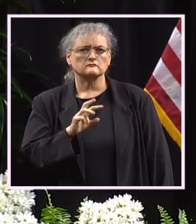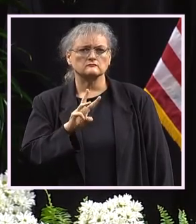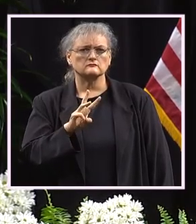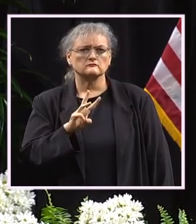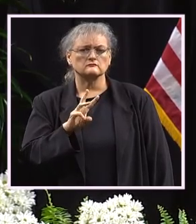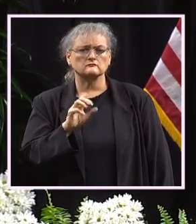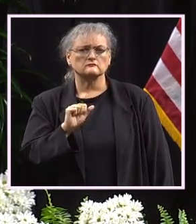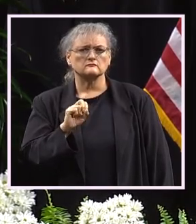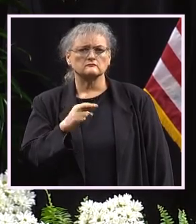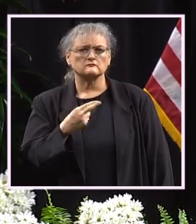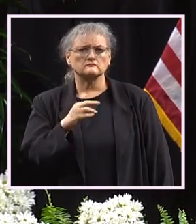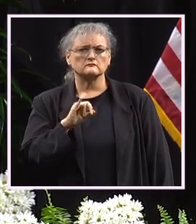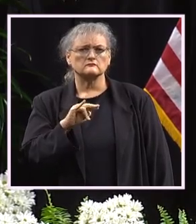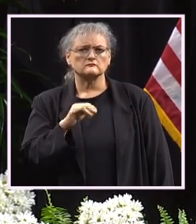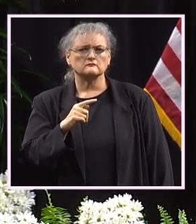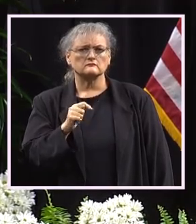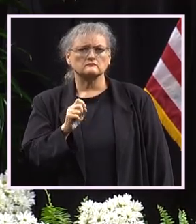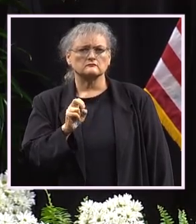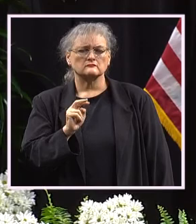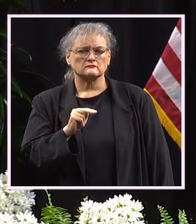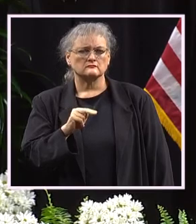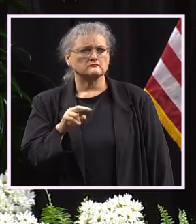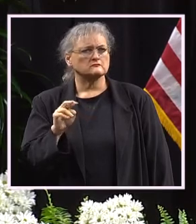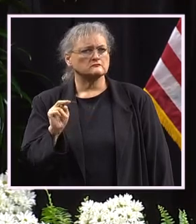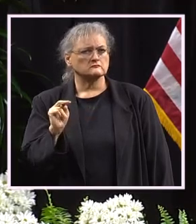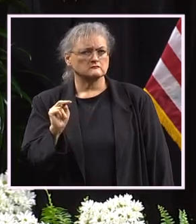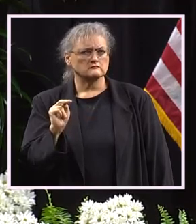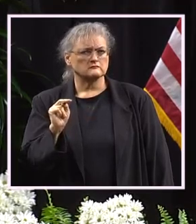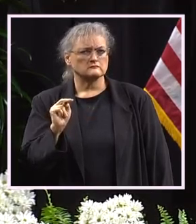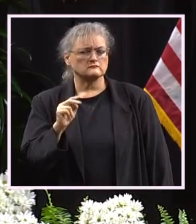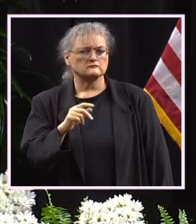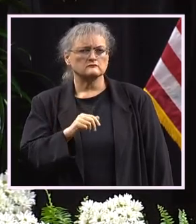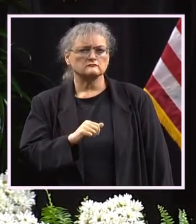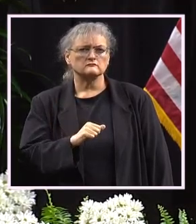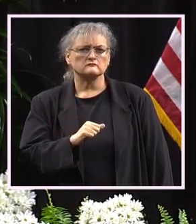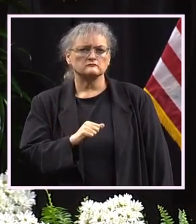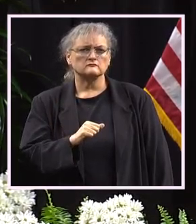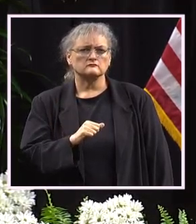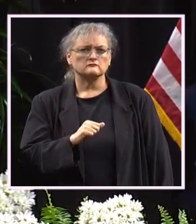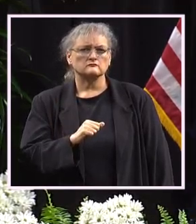Washington D. Navarro, MBA and entrepreneur.